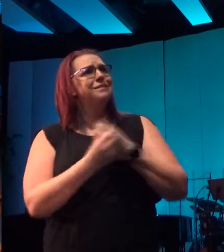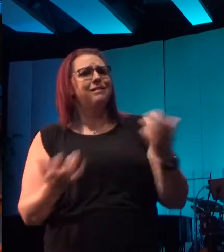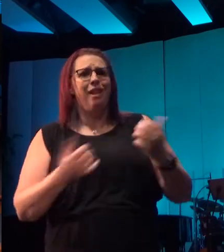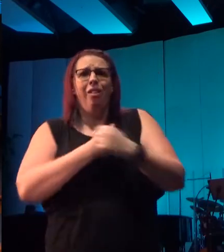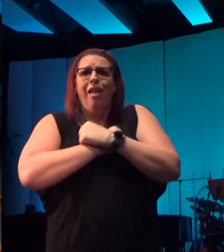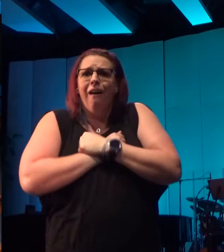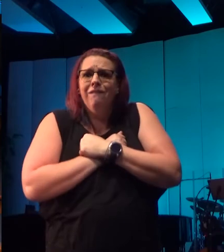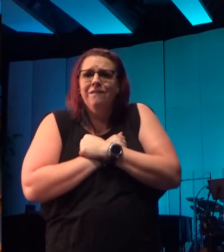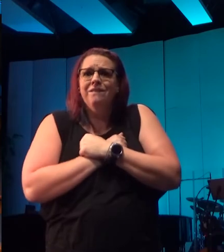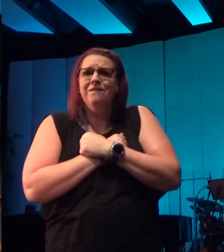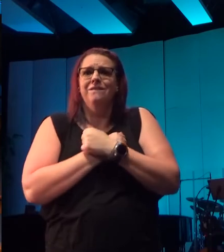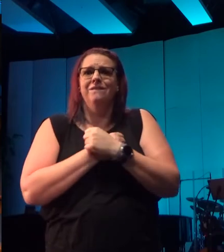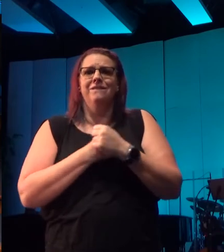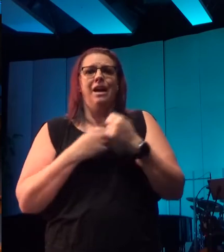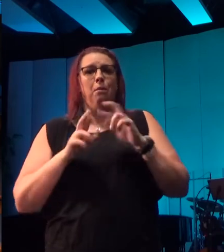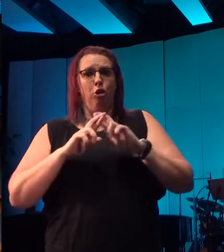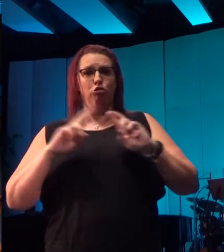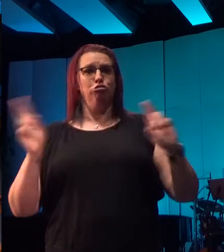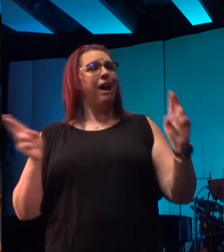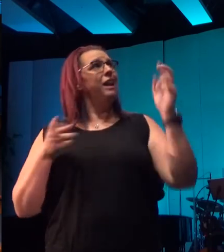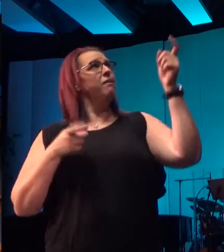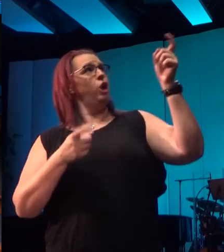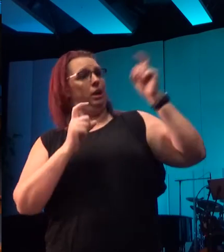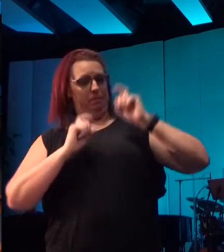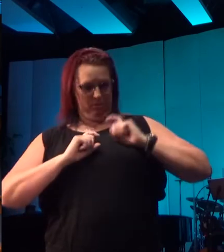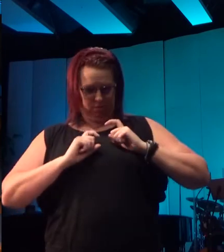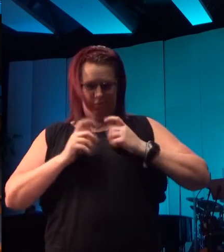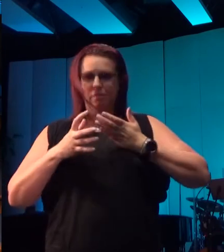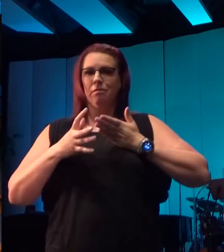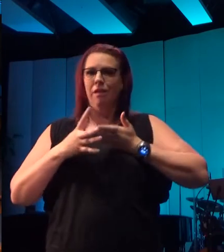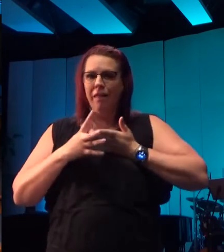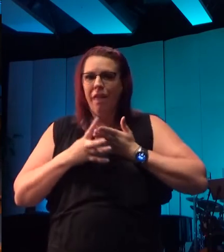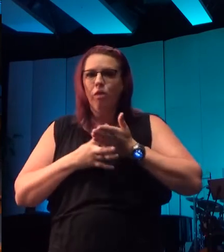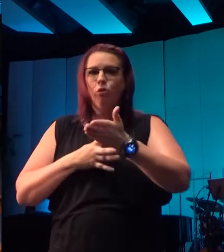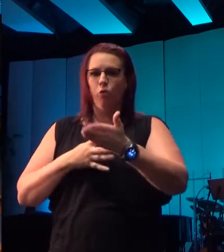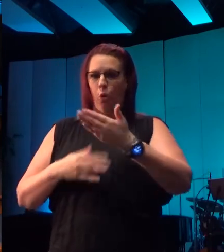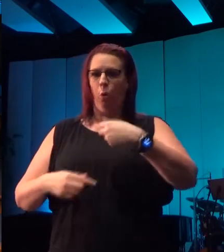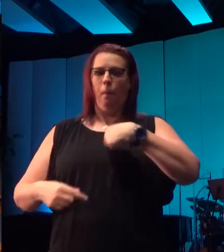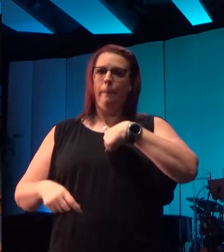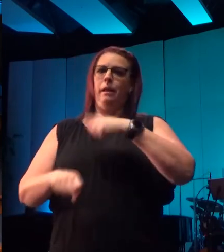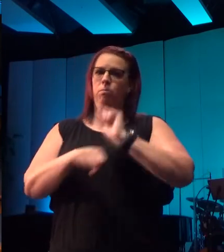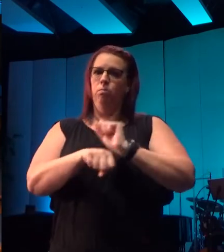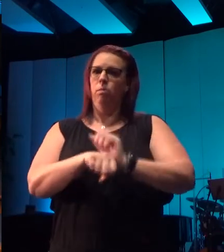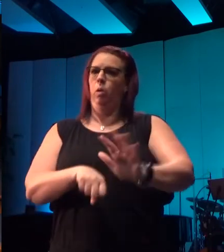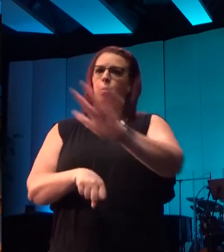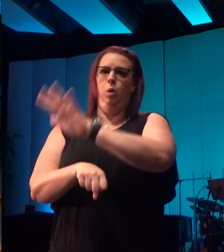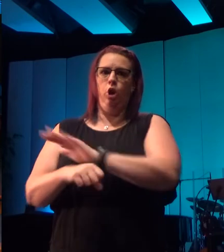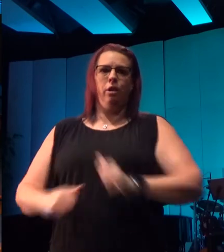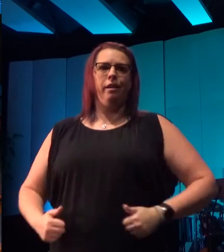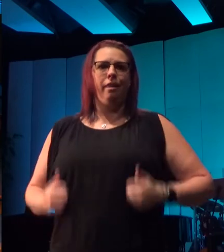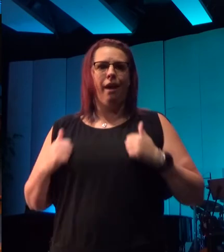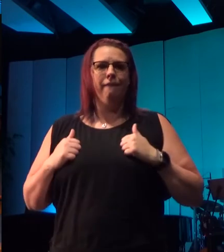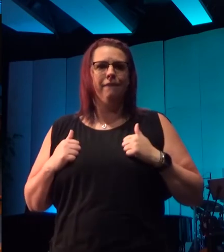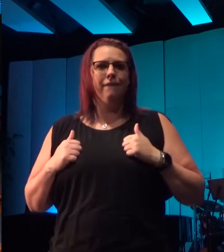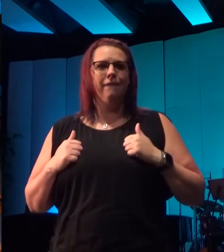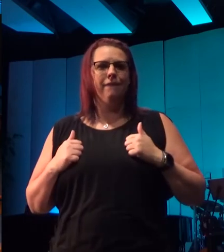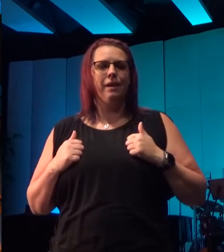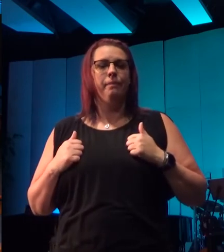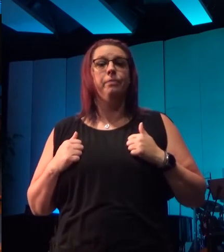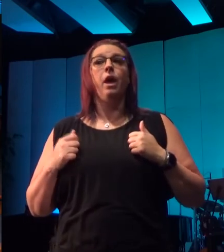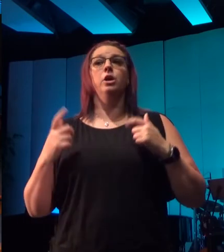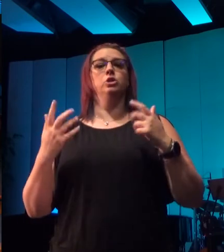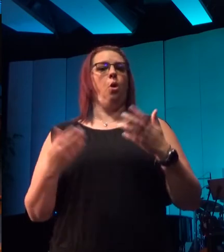me. And I'm ready to let it work through me, to bring forth my highest possibility in this life. And so I